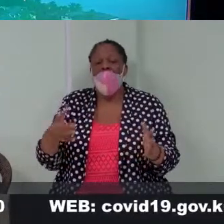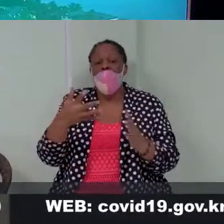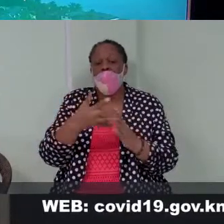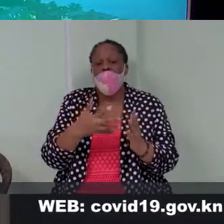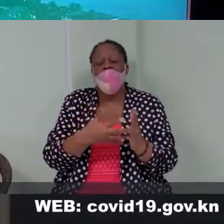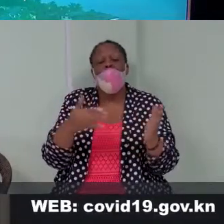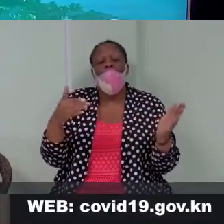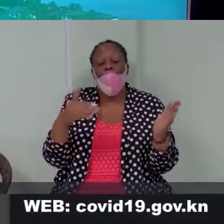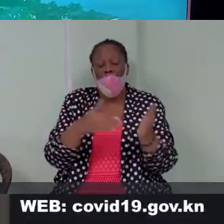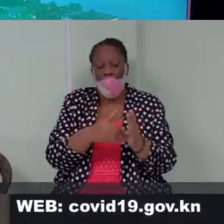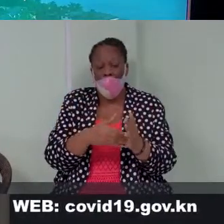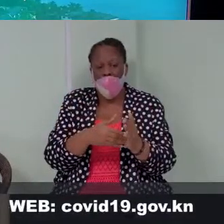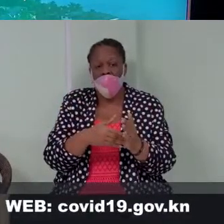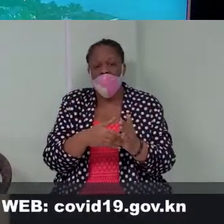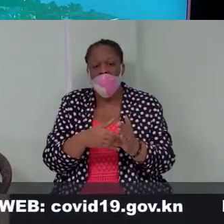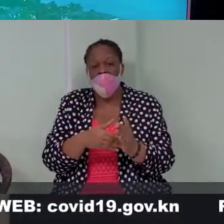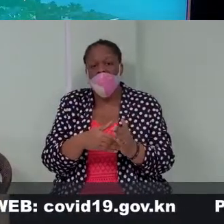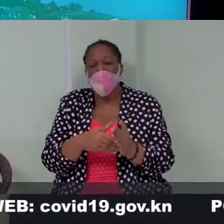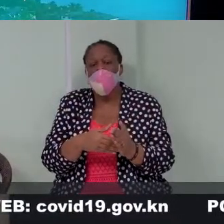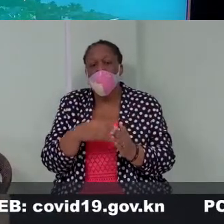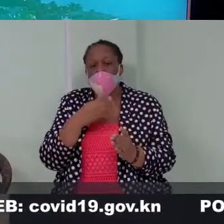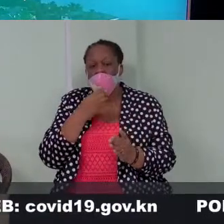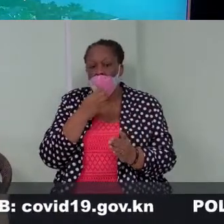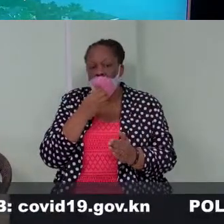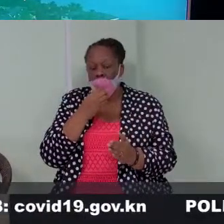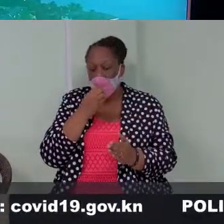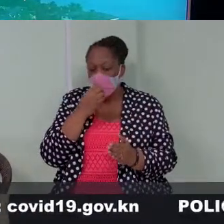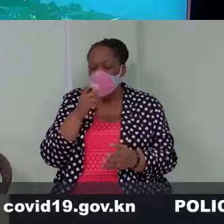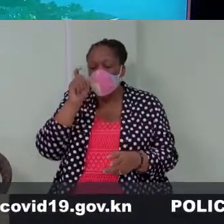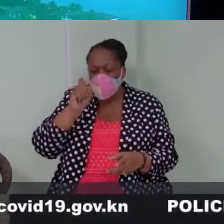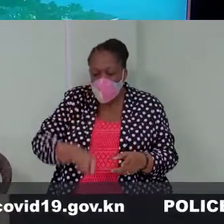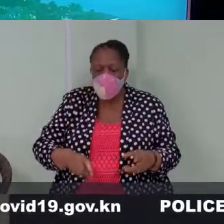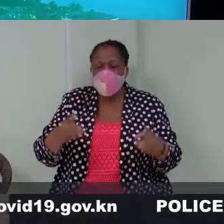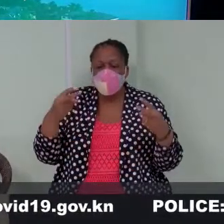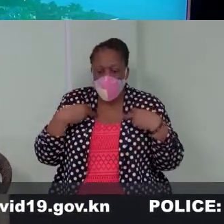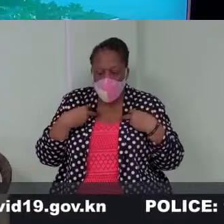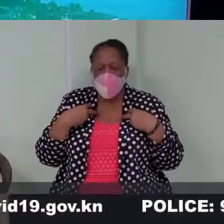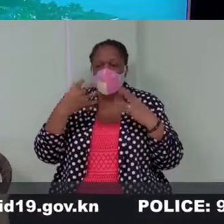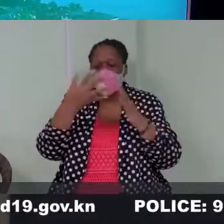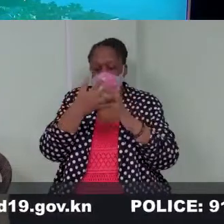await a result. Yeah? Well, let me just add,